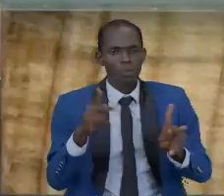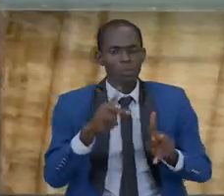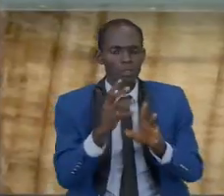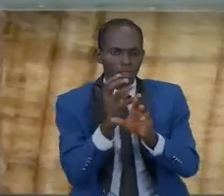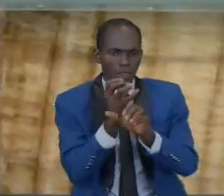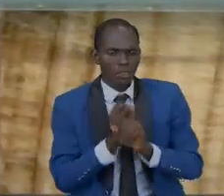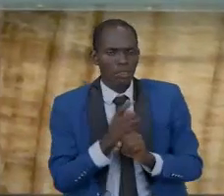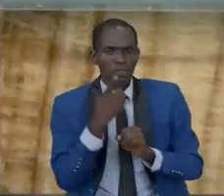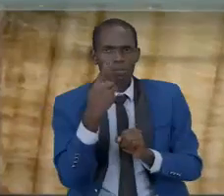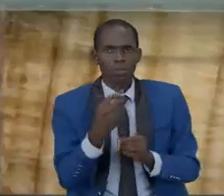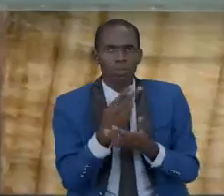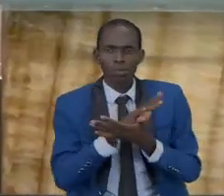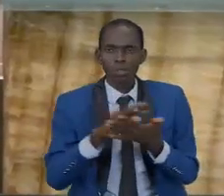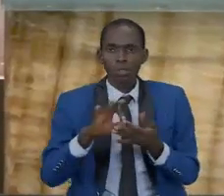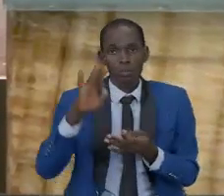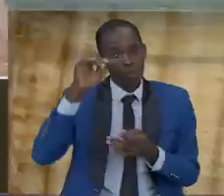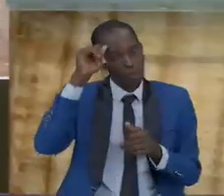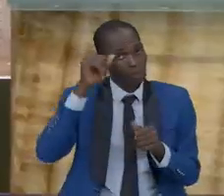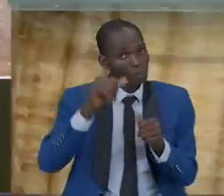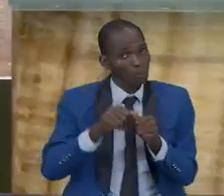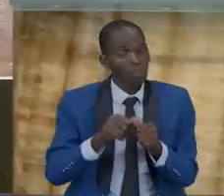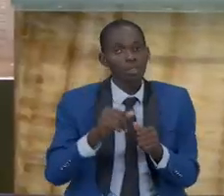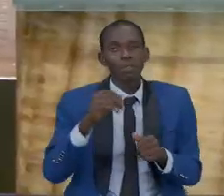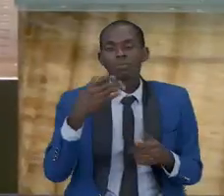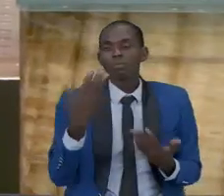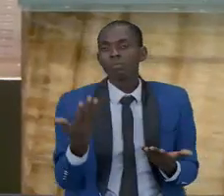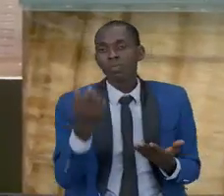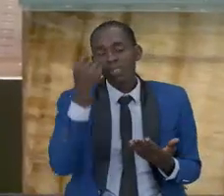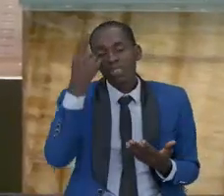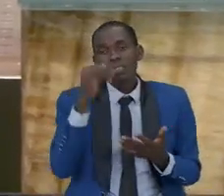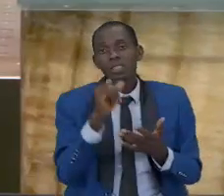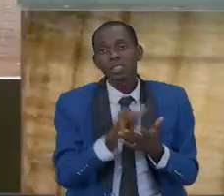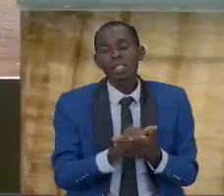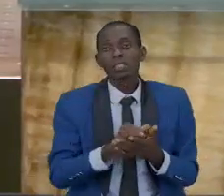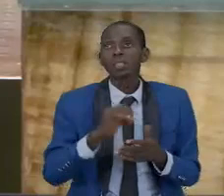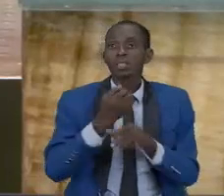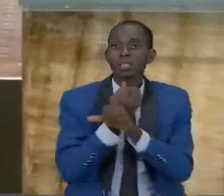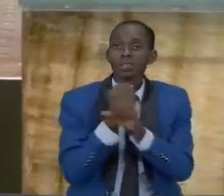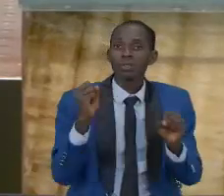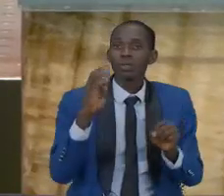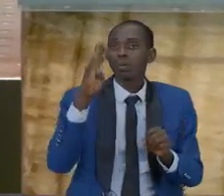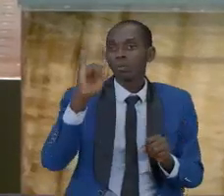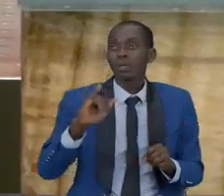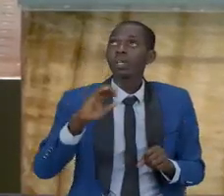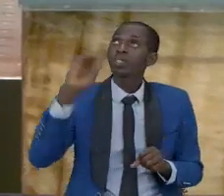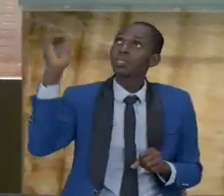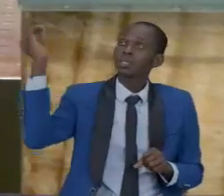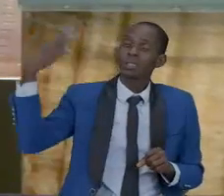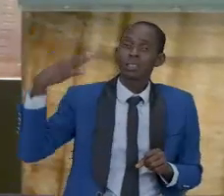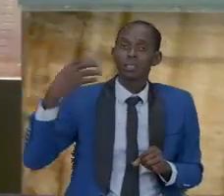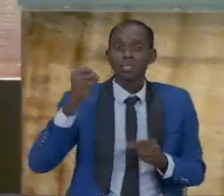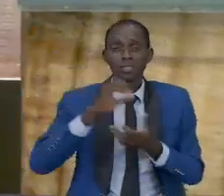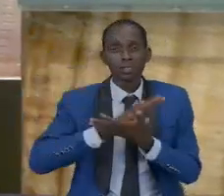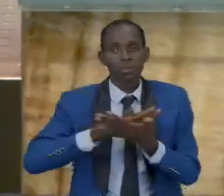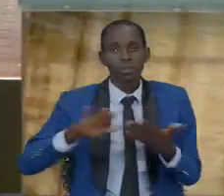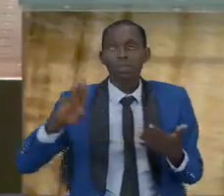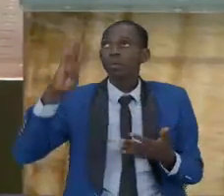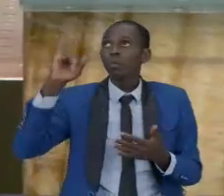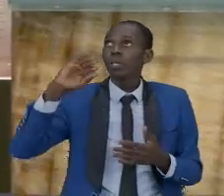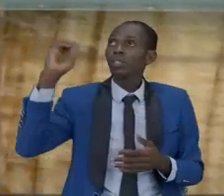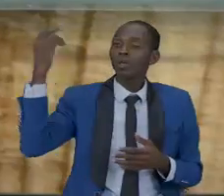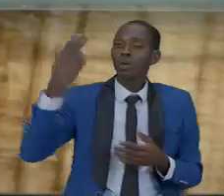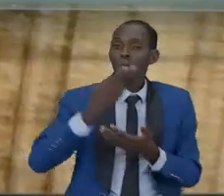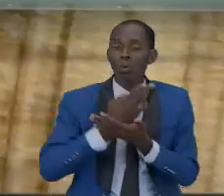understand salvation by grace sanctification by Grace holy ghost power by Grace